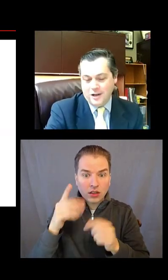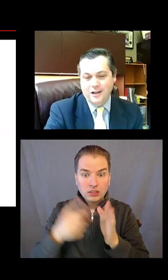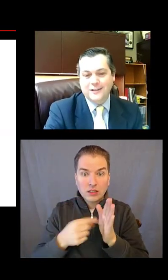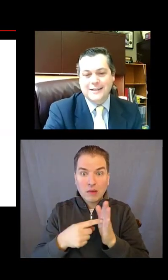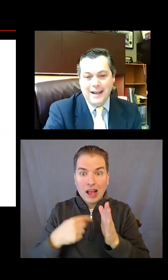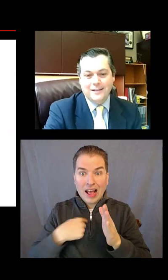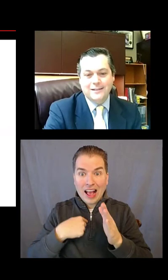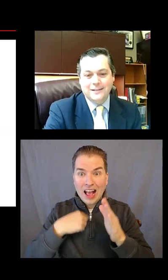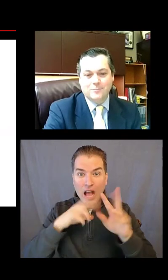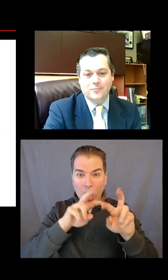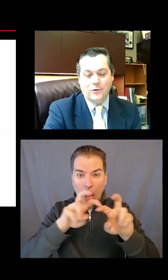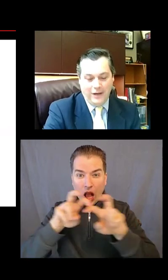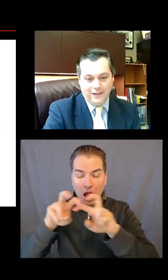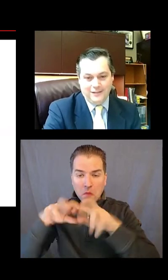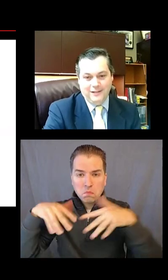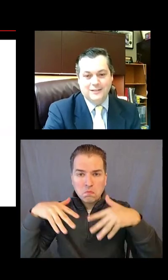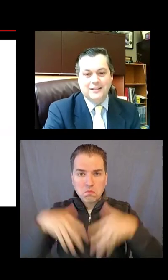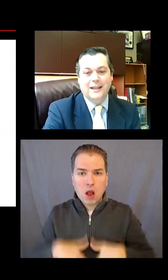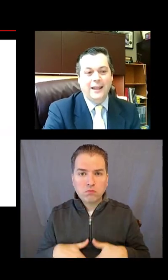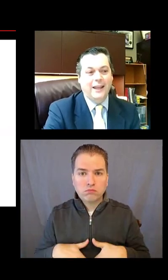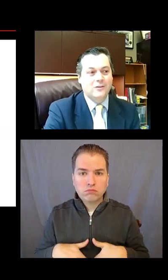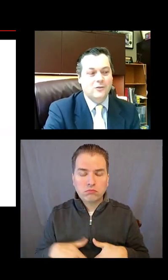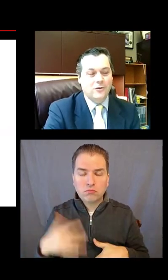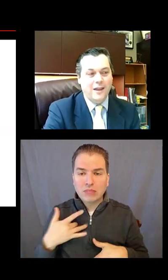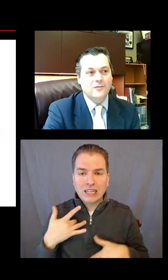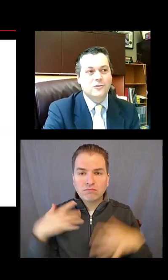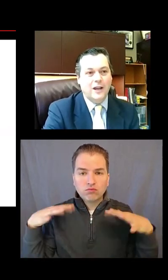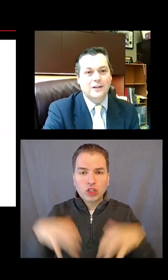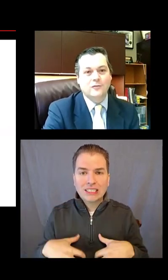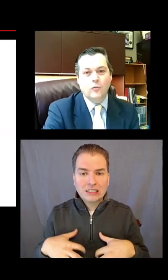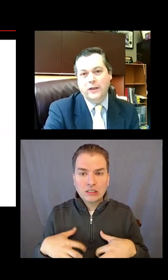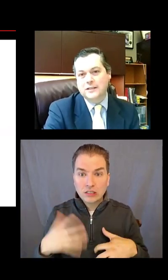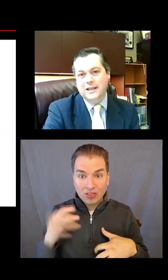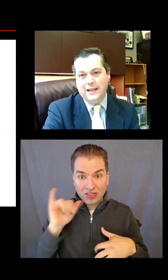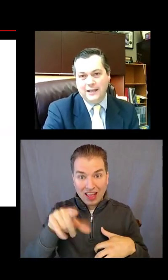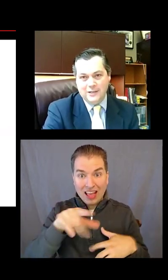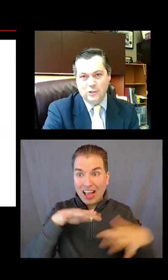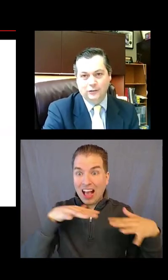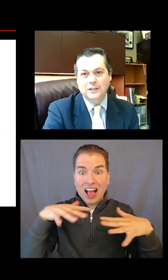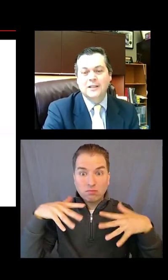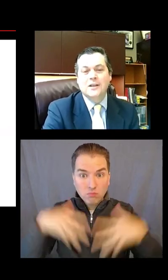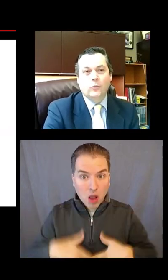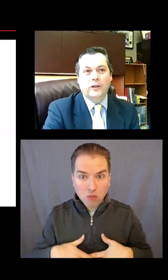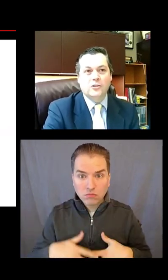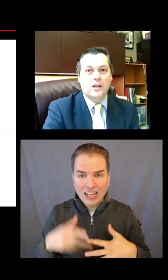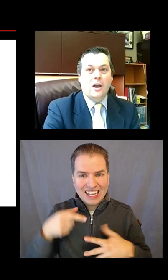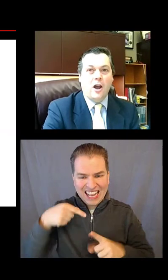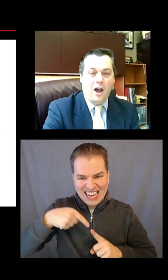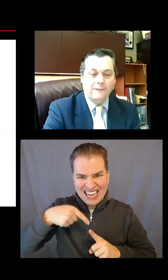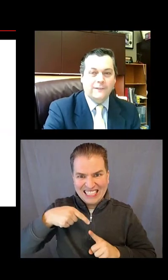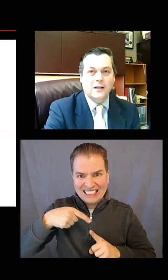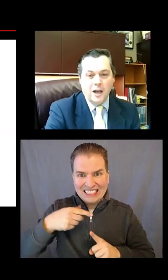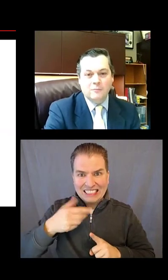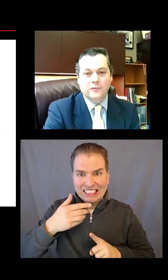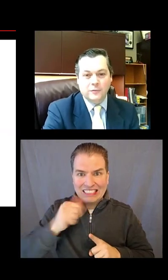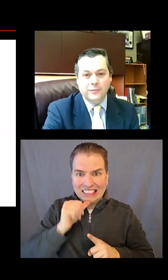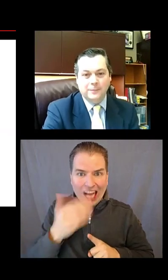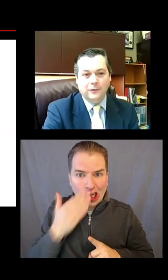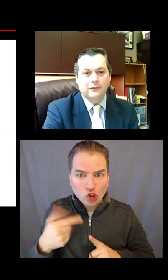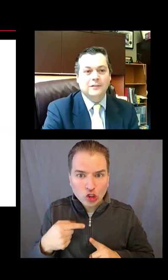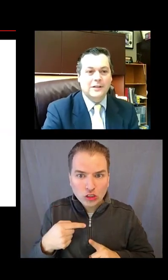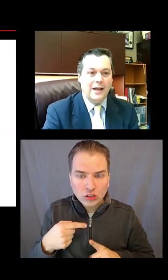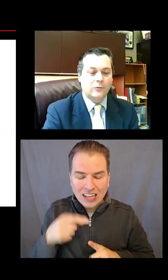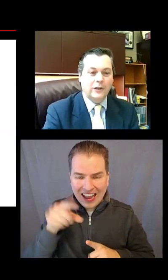get what's called analysis paralysis, and you have to try to avoid stagnation, which often comes